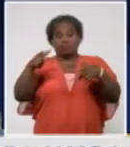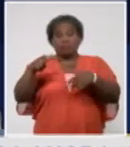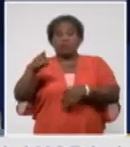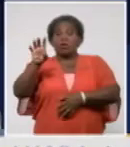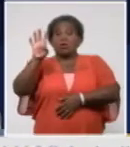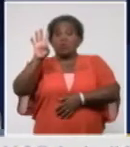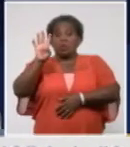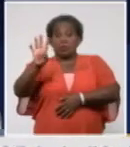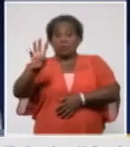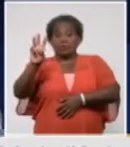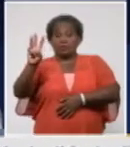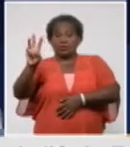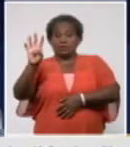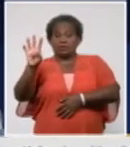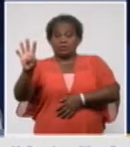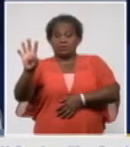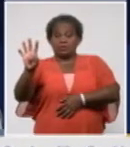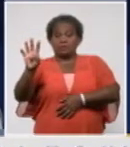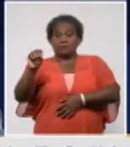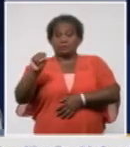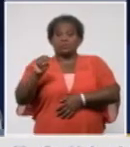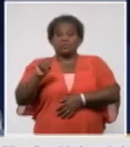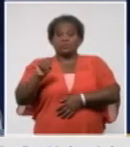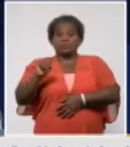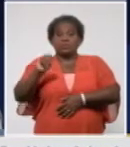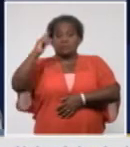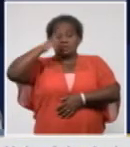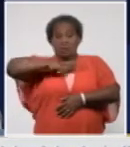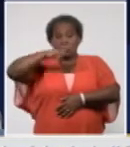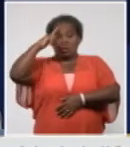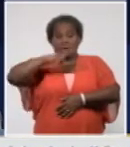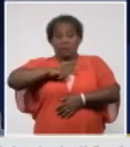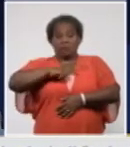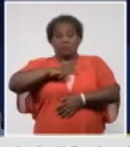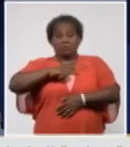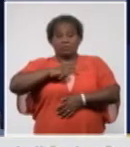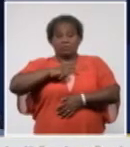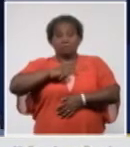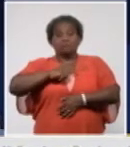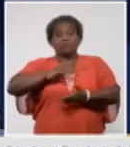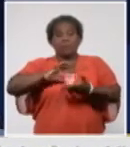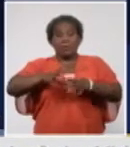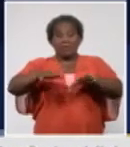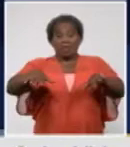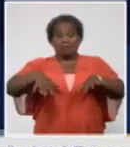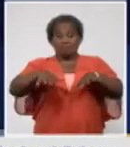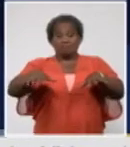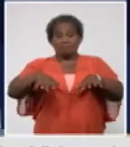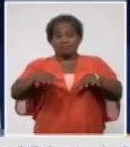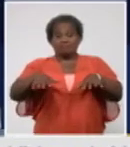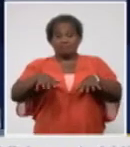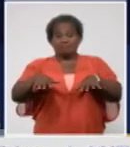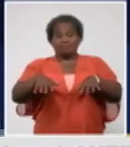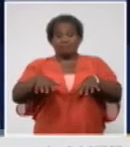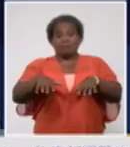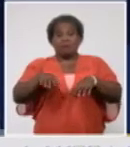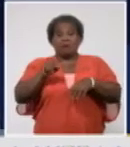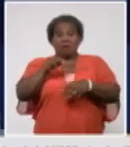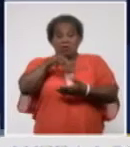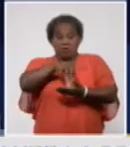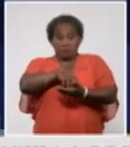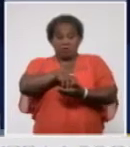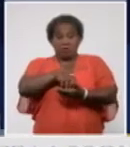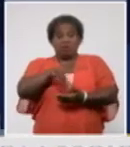275, and so forth from every Cuban province. 56 of the 57 diagnosed